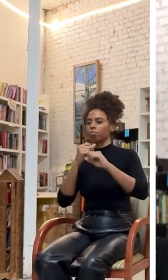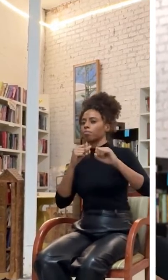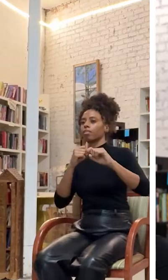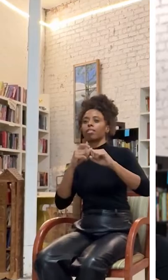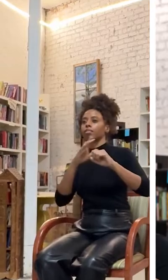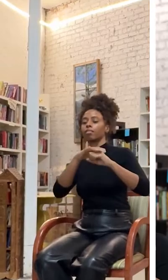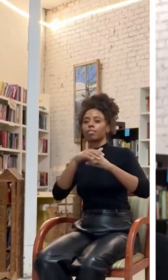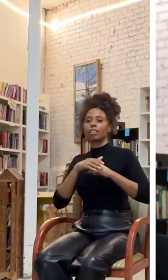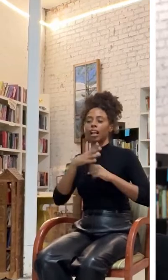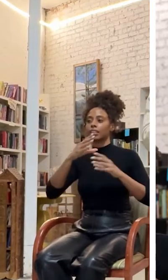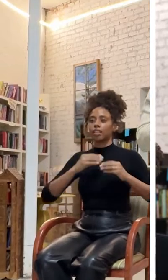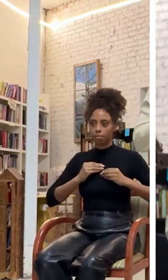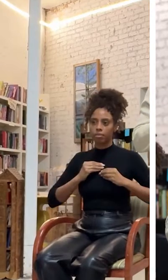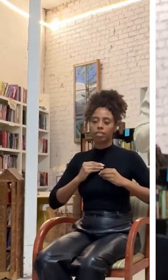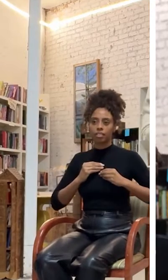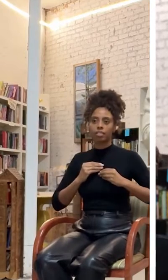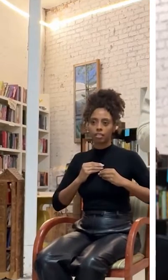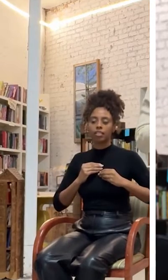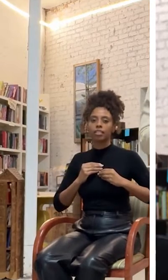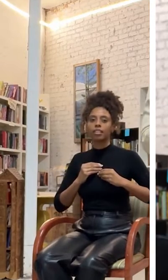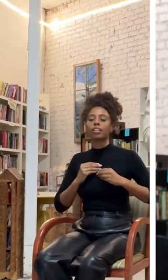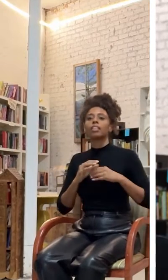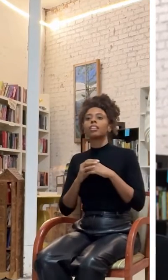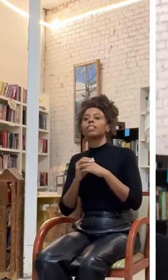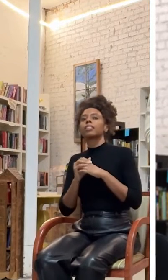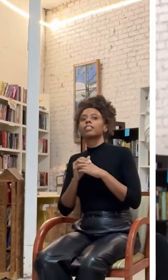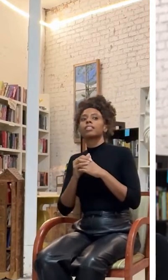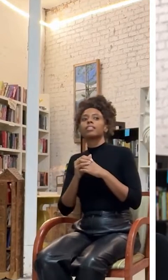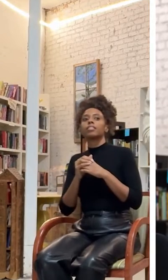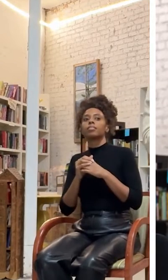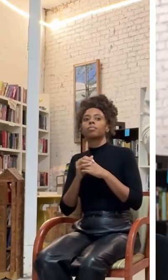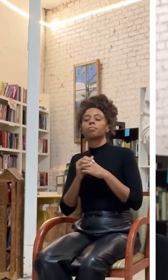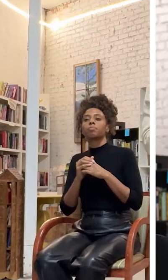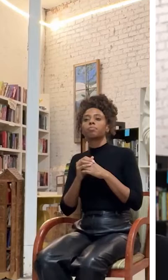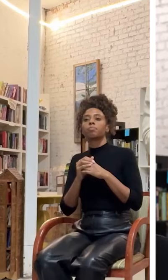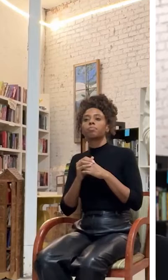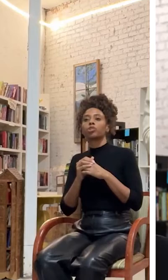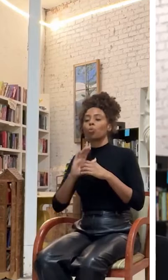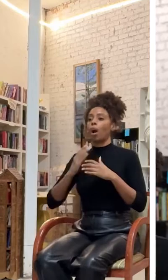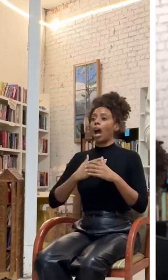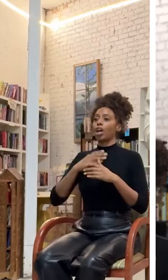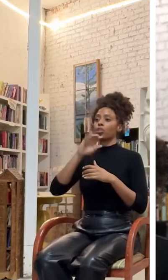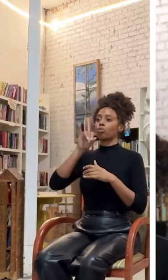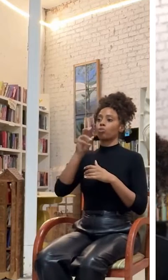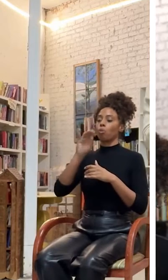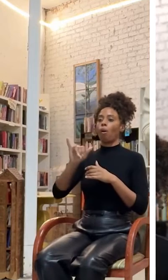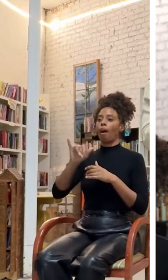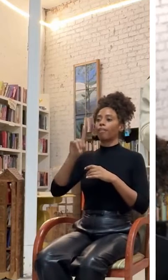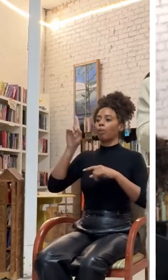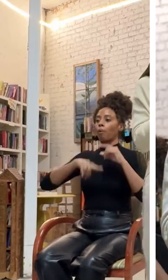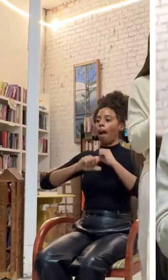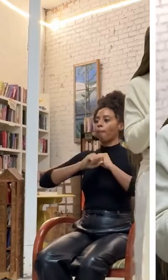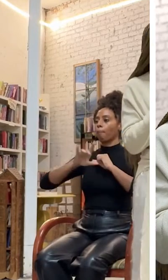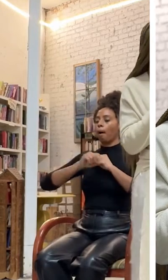mark to me of what could never be equal to the commercialization of our joy is we